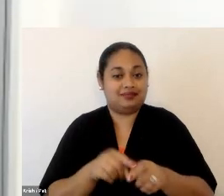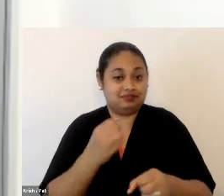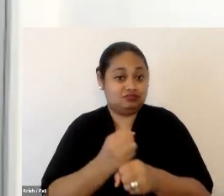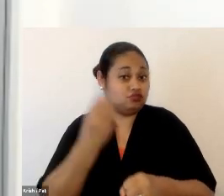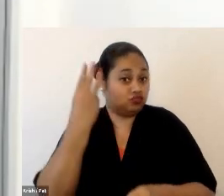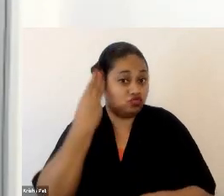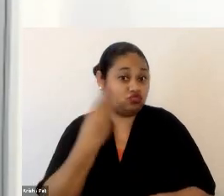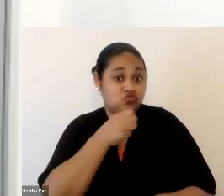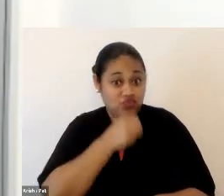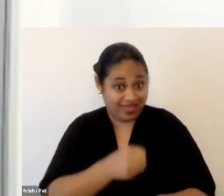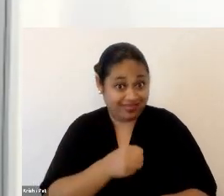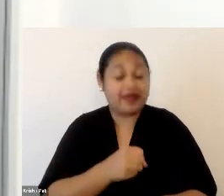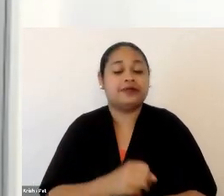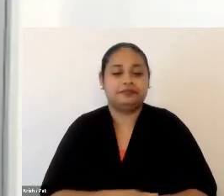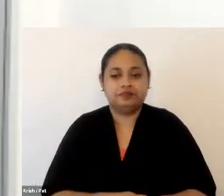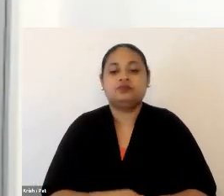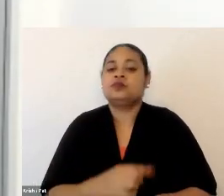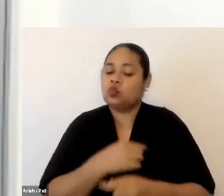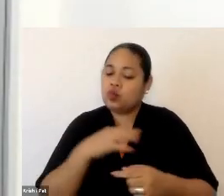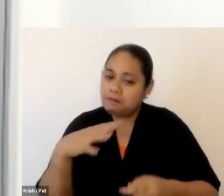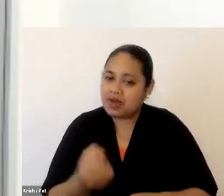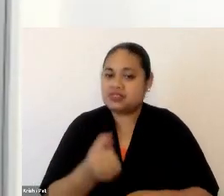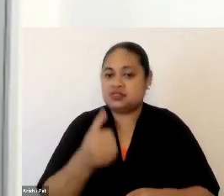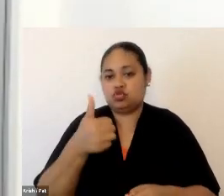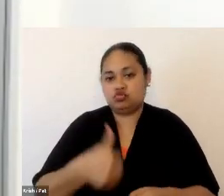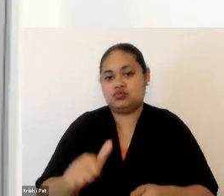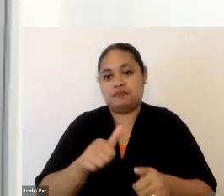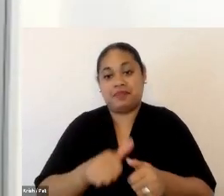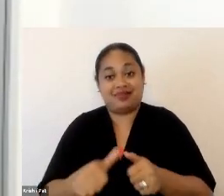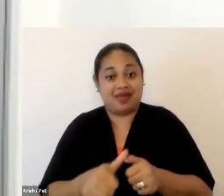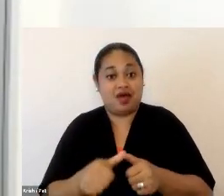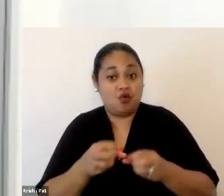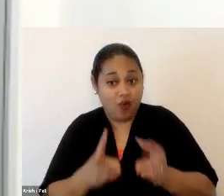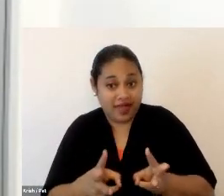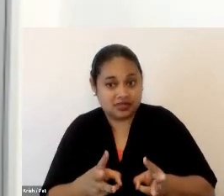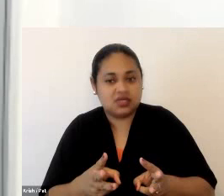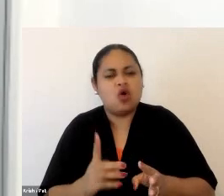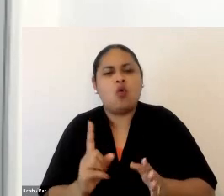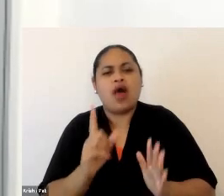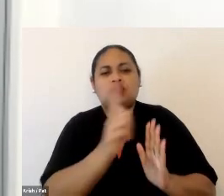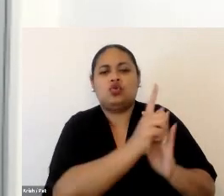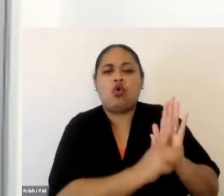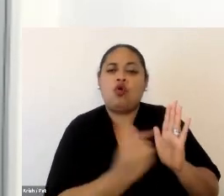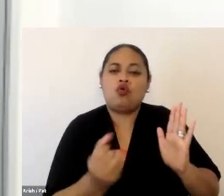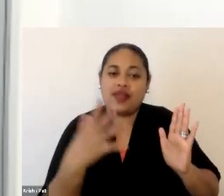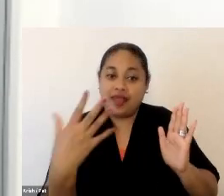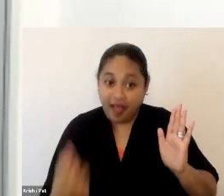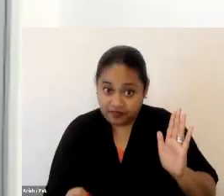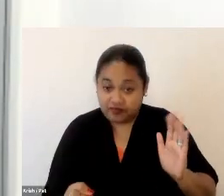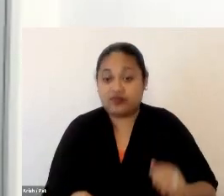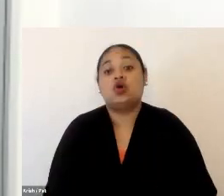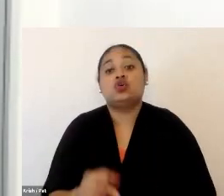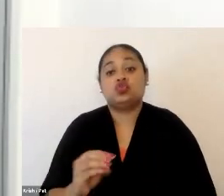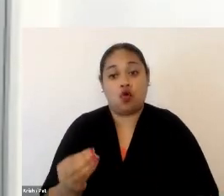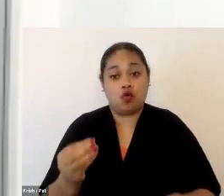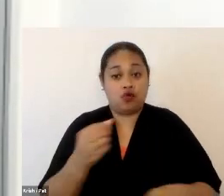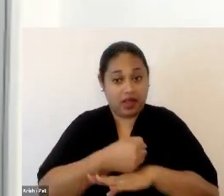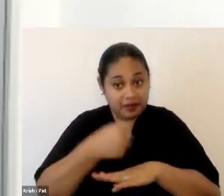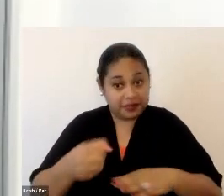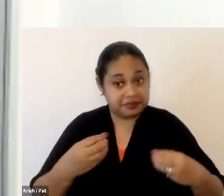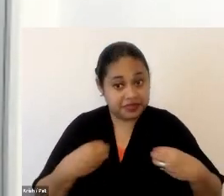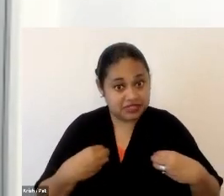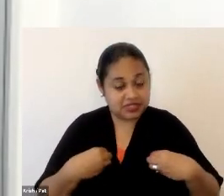So we need better application of existing law so that government and business are better equipped to